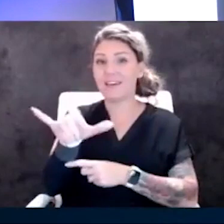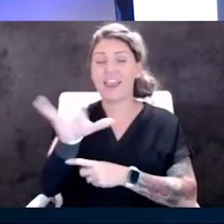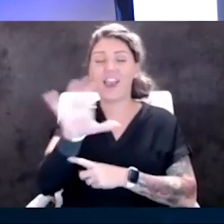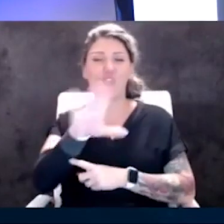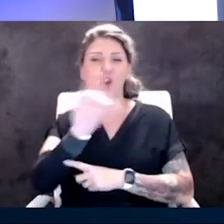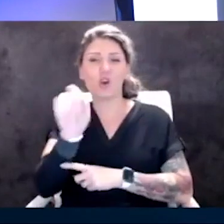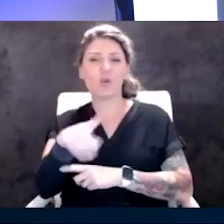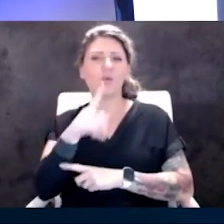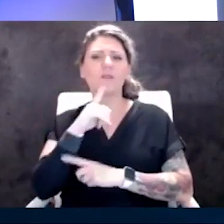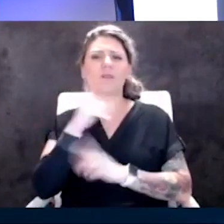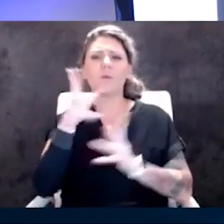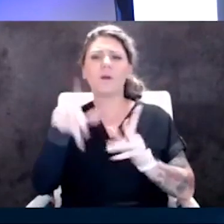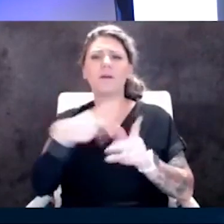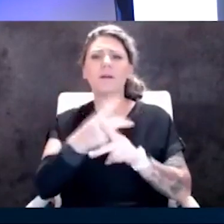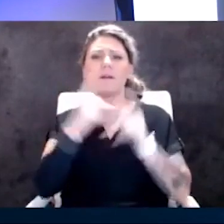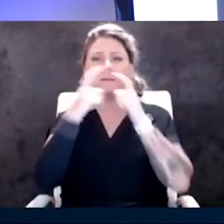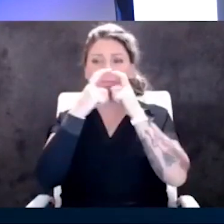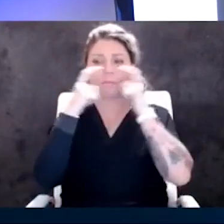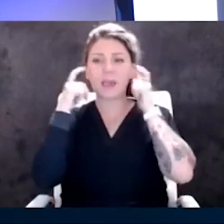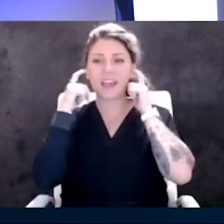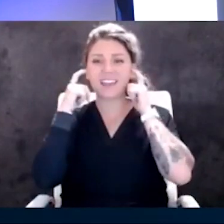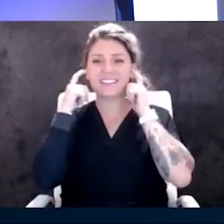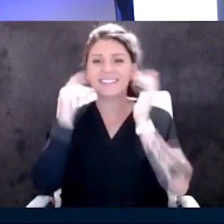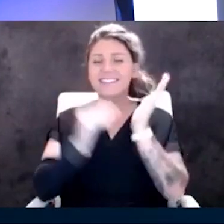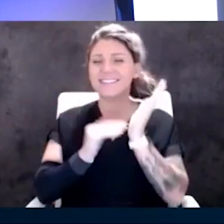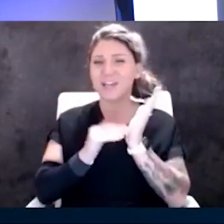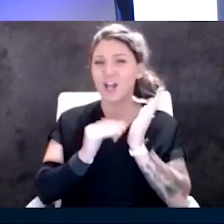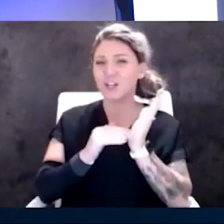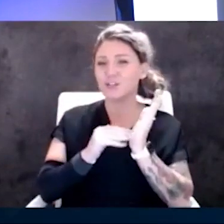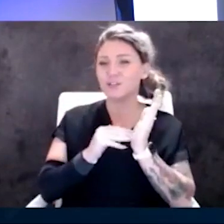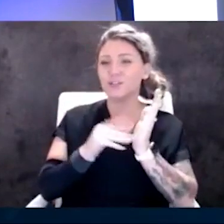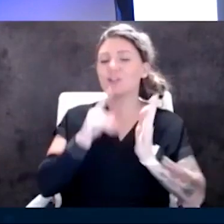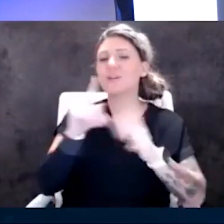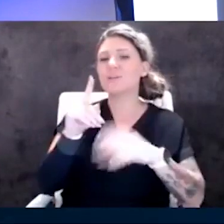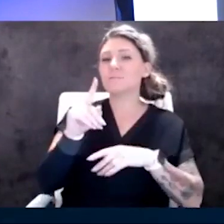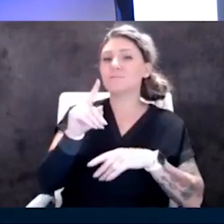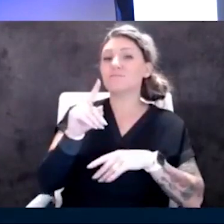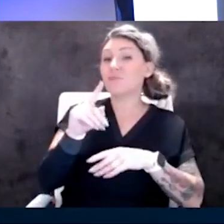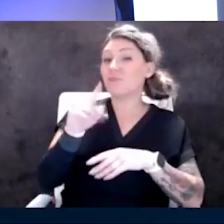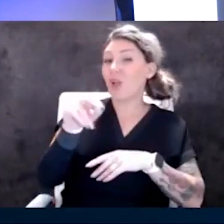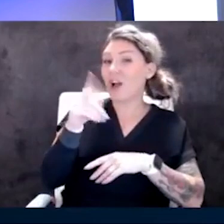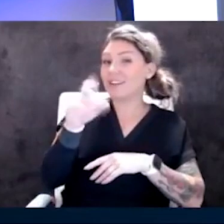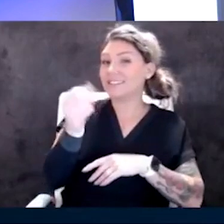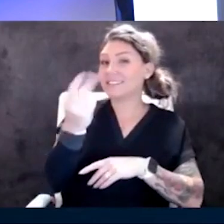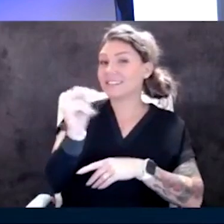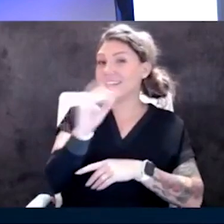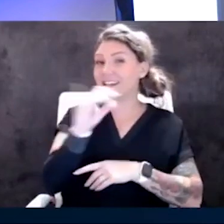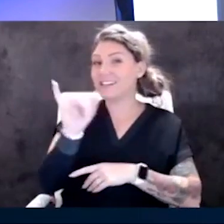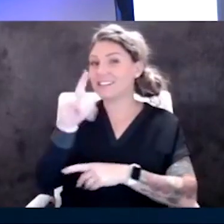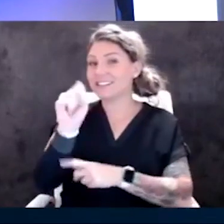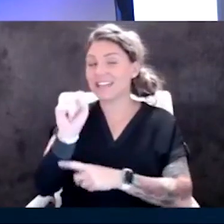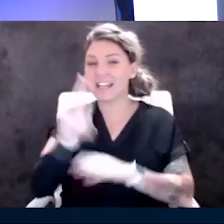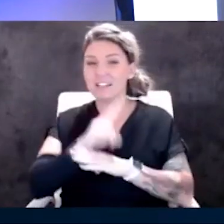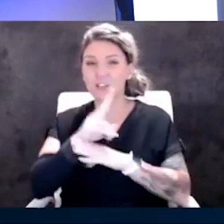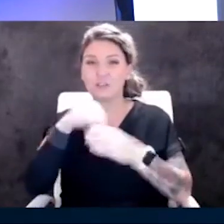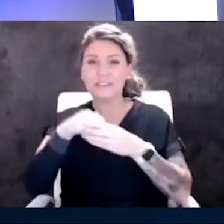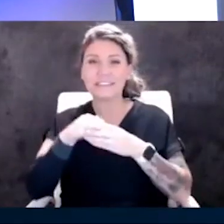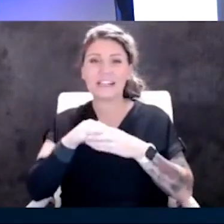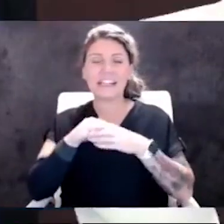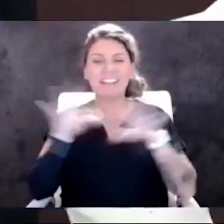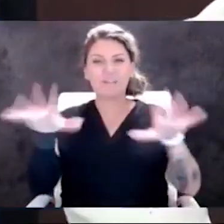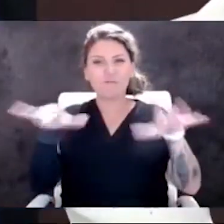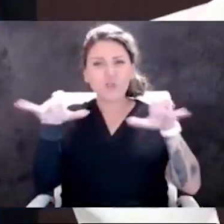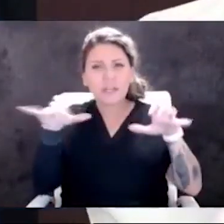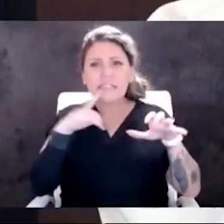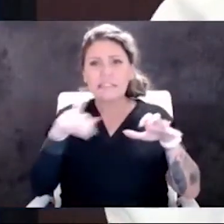of mask does Dr. Stites and Dr. Hawkinson wear in the freezer, and are those the kind of masks that we all should be wearing? That is a great